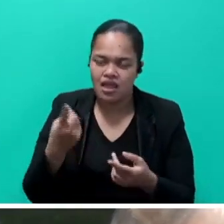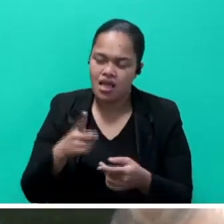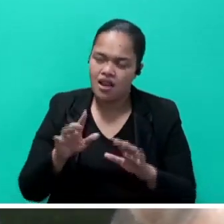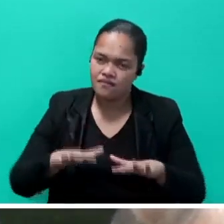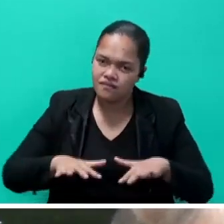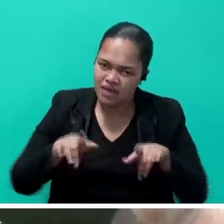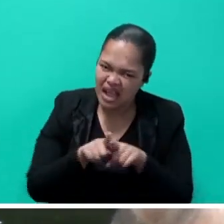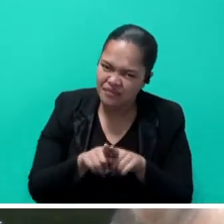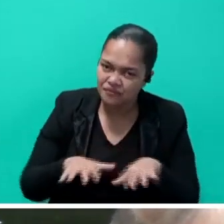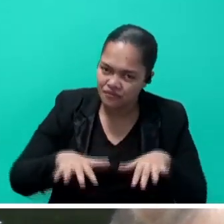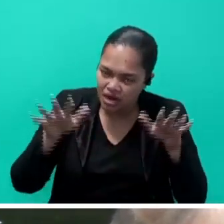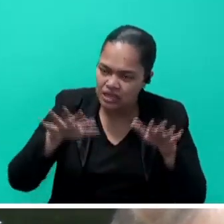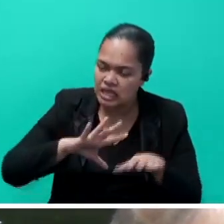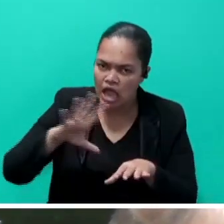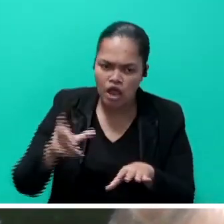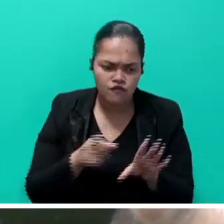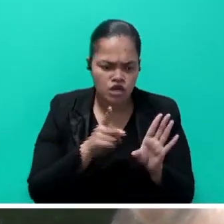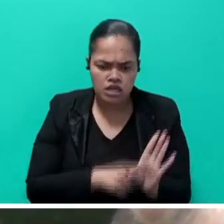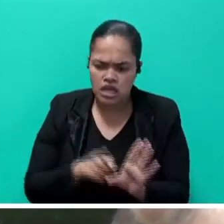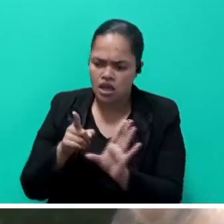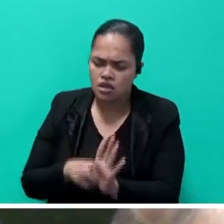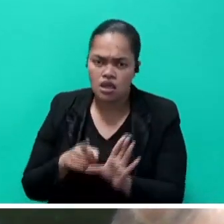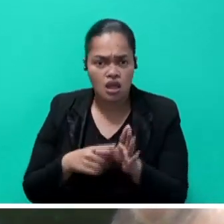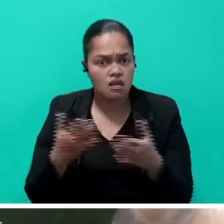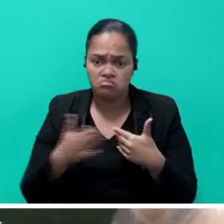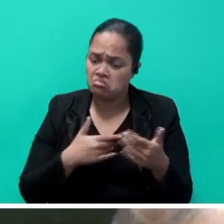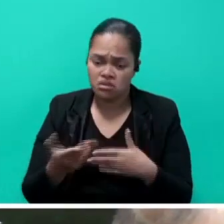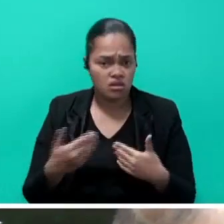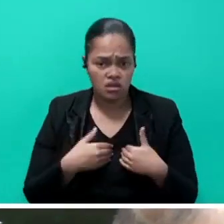year, regardless of whether we like it or not.